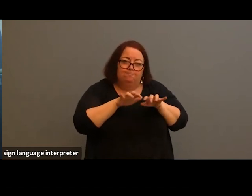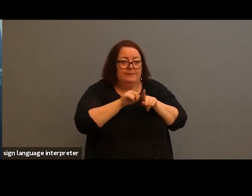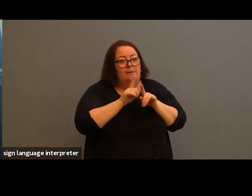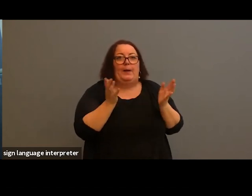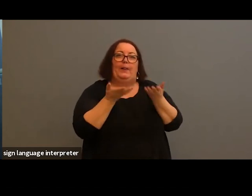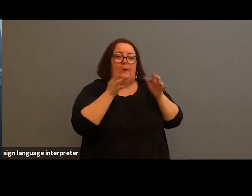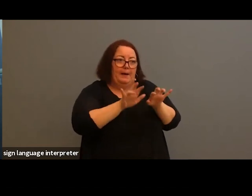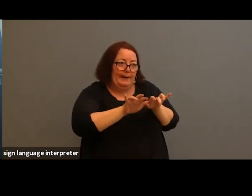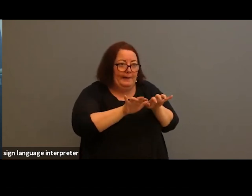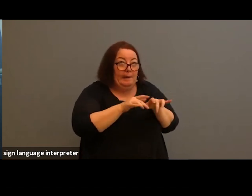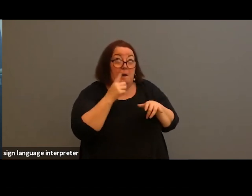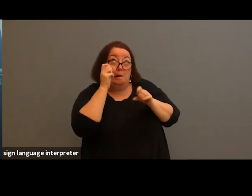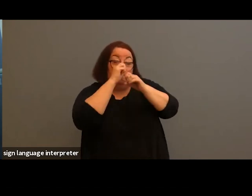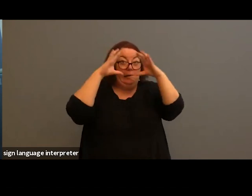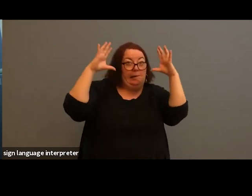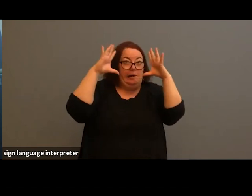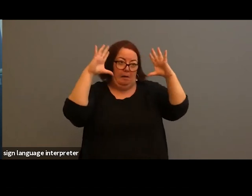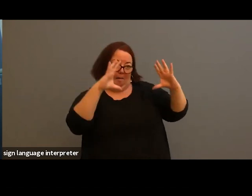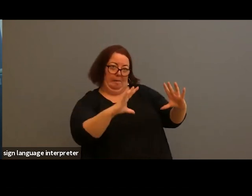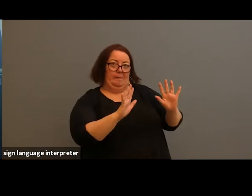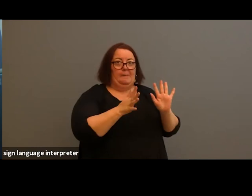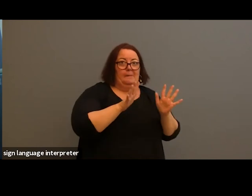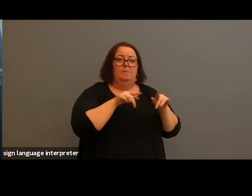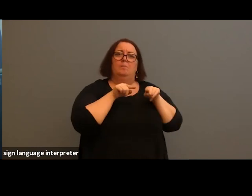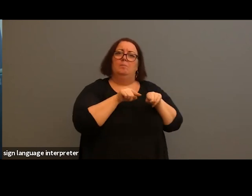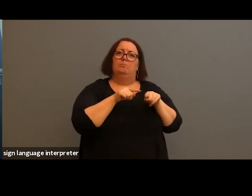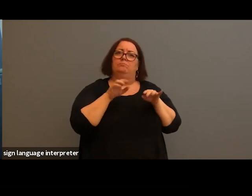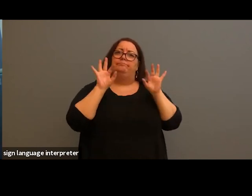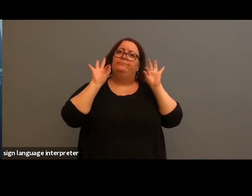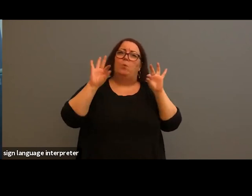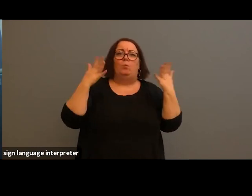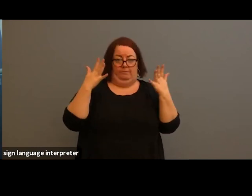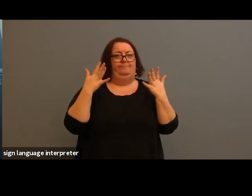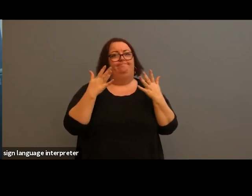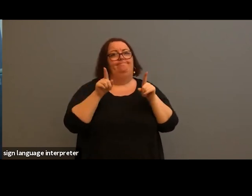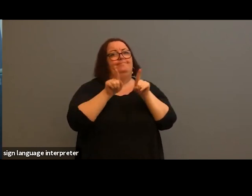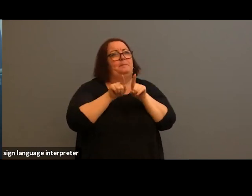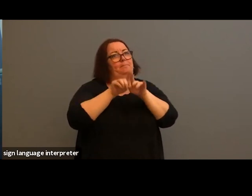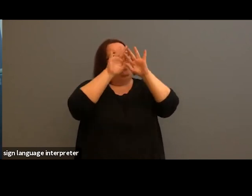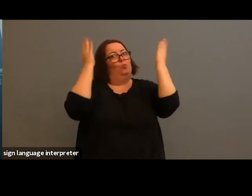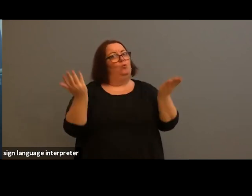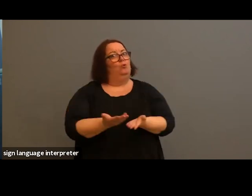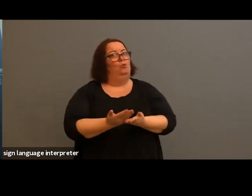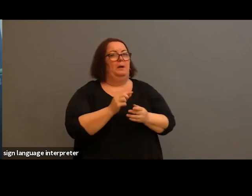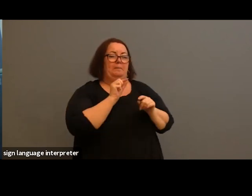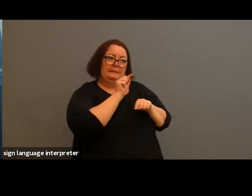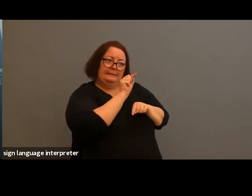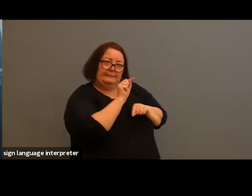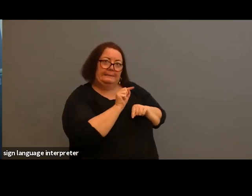web, for the European Accessibility Act. Those standards, of course, will be built into